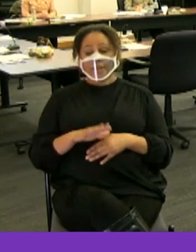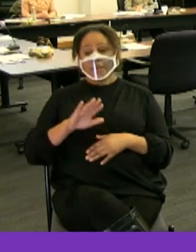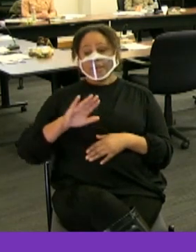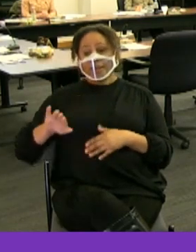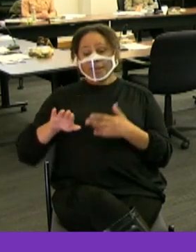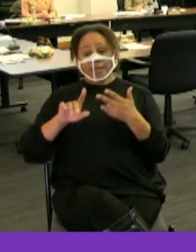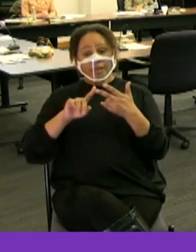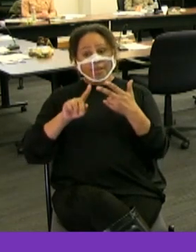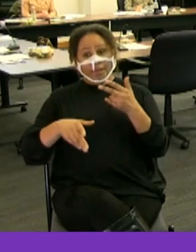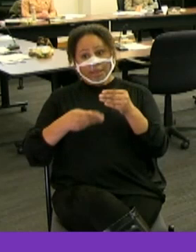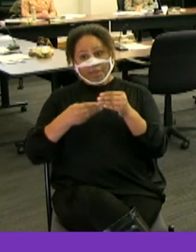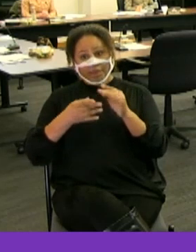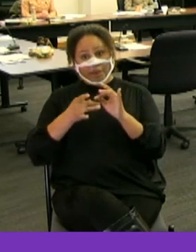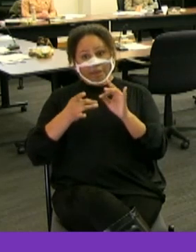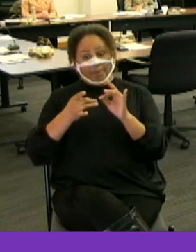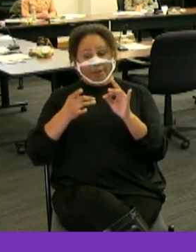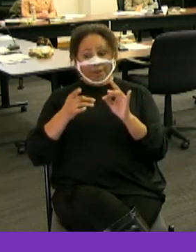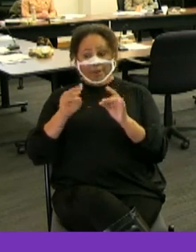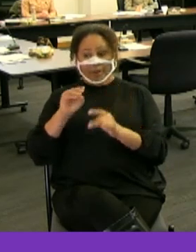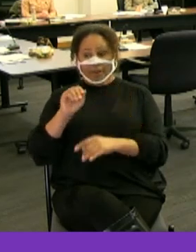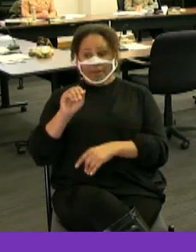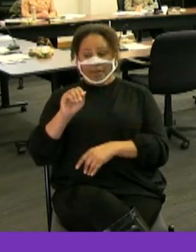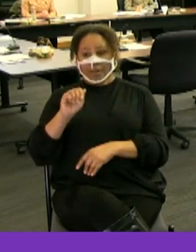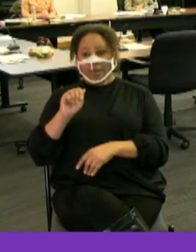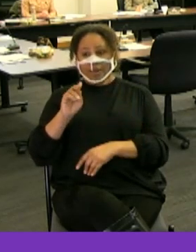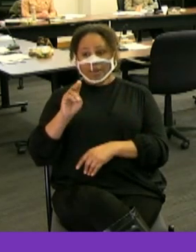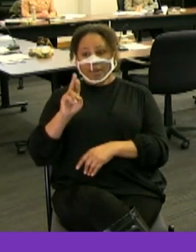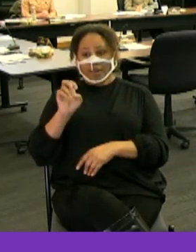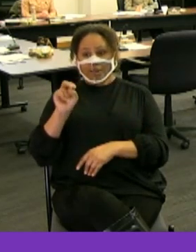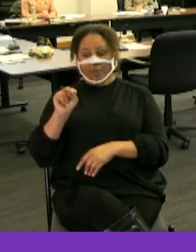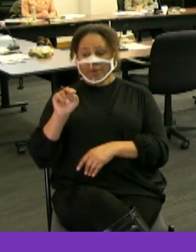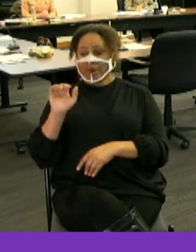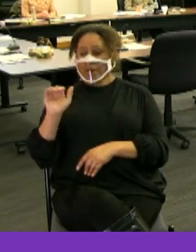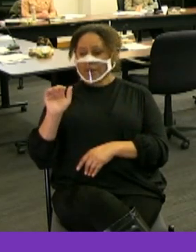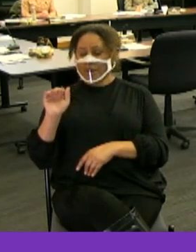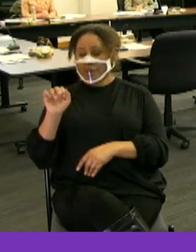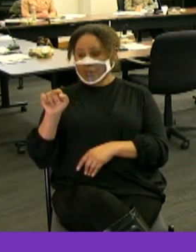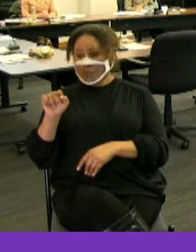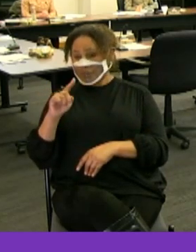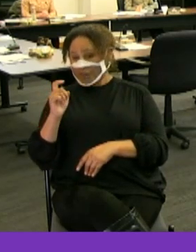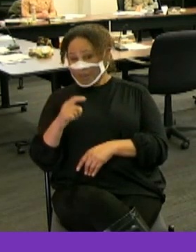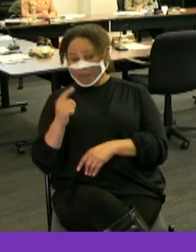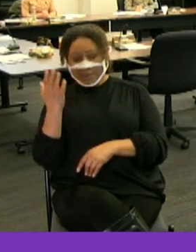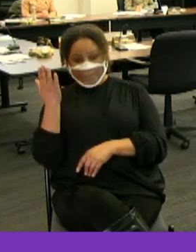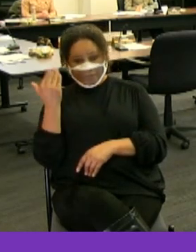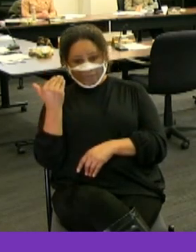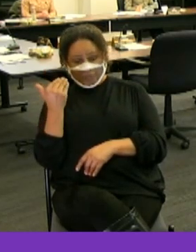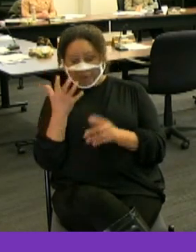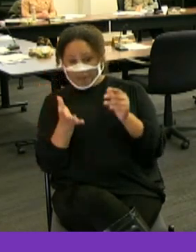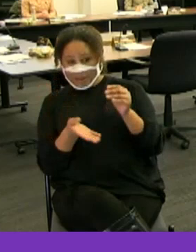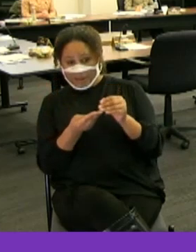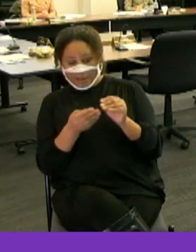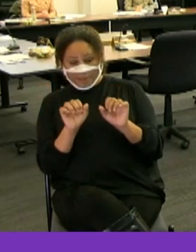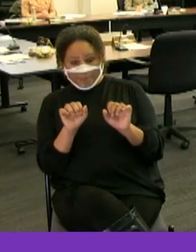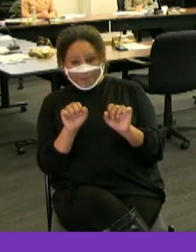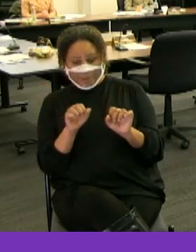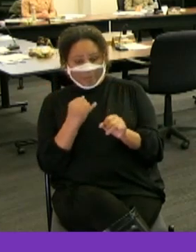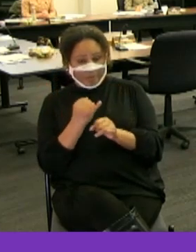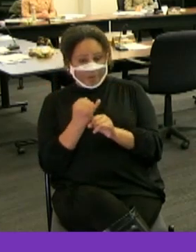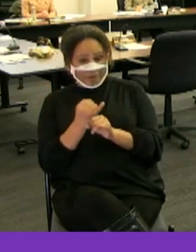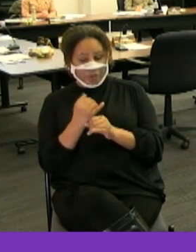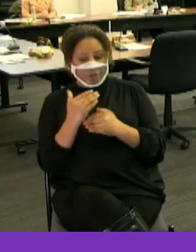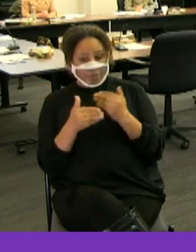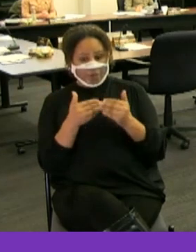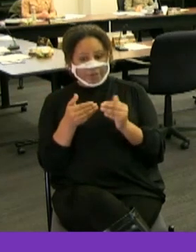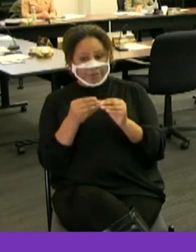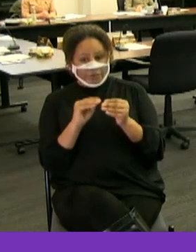say is, Maureen, we talked about, you asked about adding, you know, possibly the institutional procedure